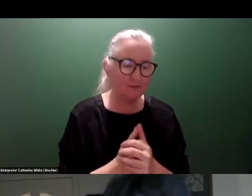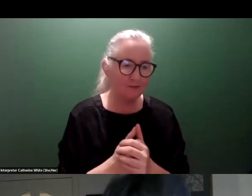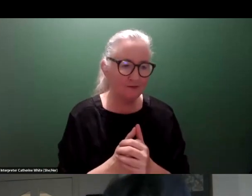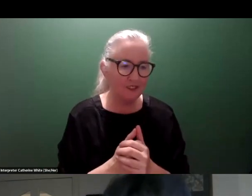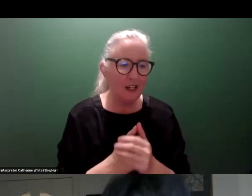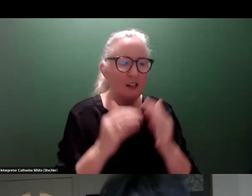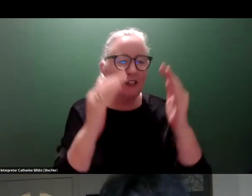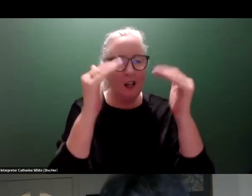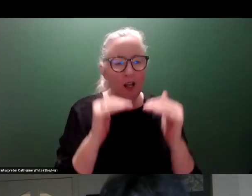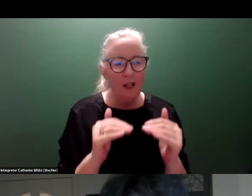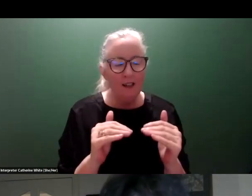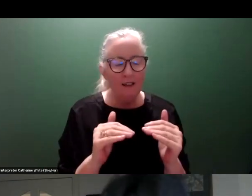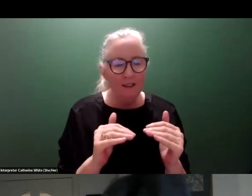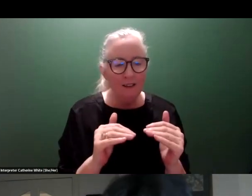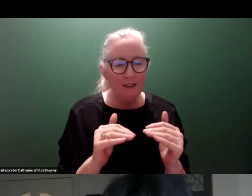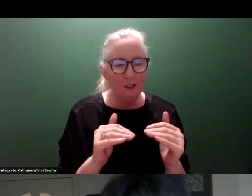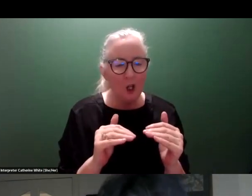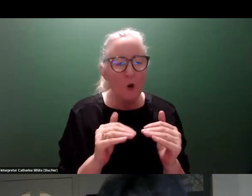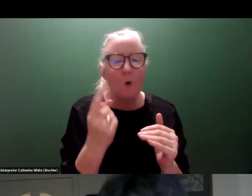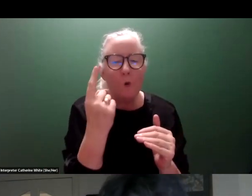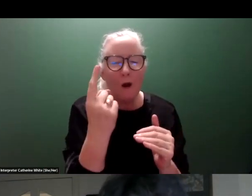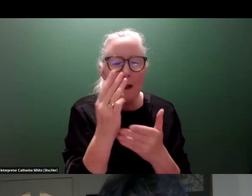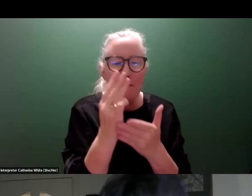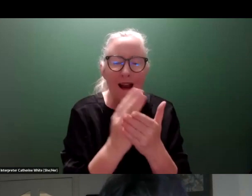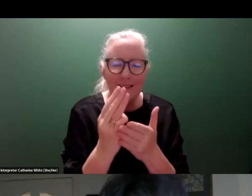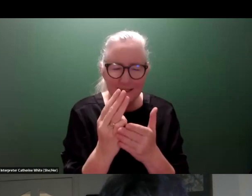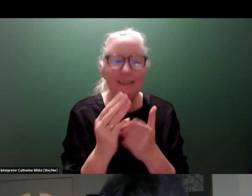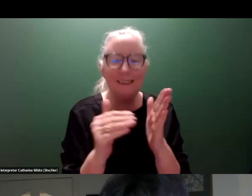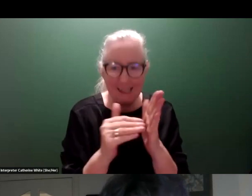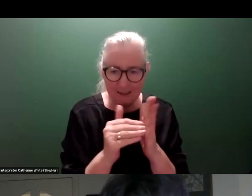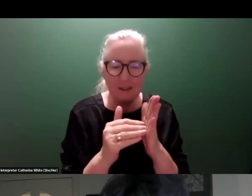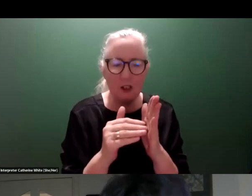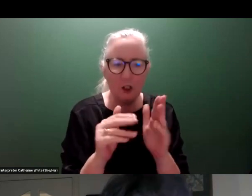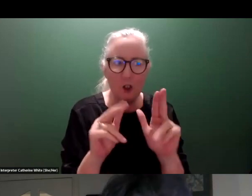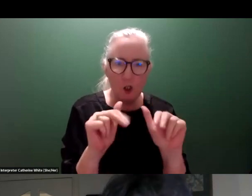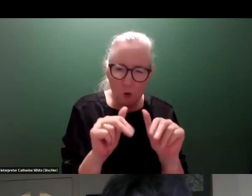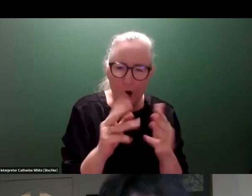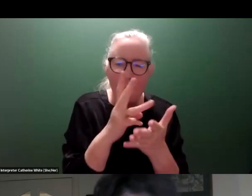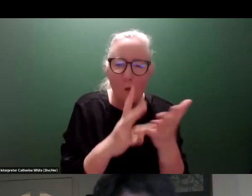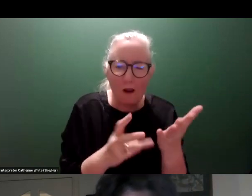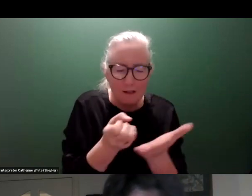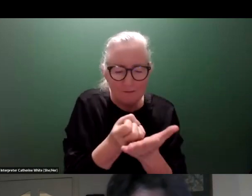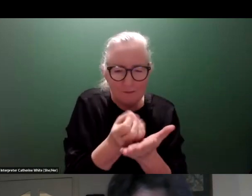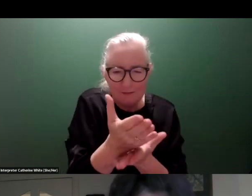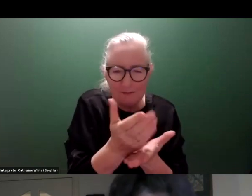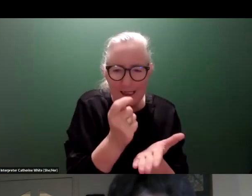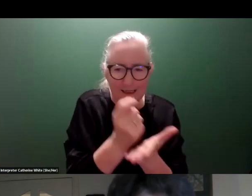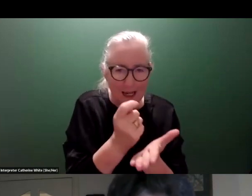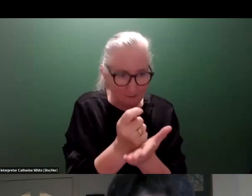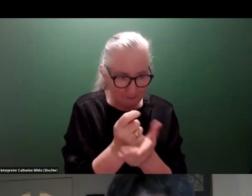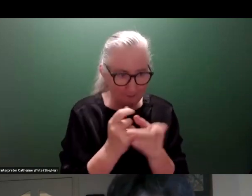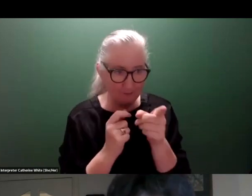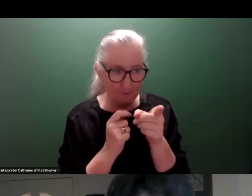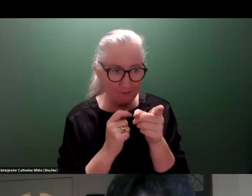Something which I think is new and I think worth spending a bit of time on is